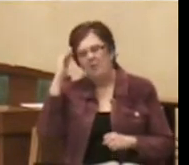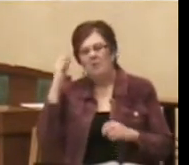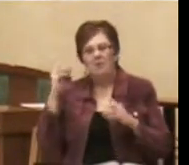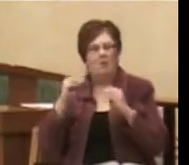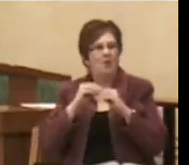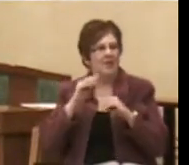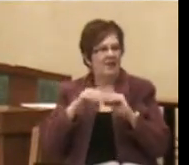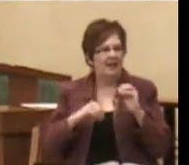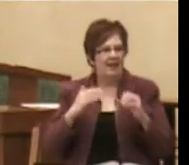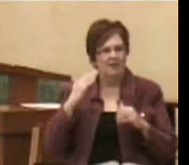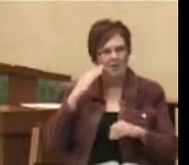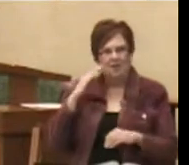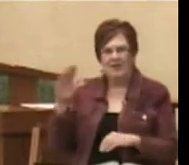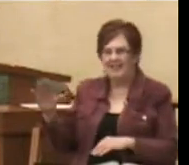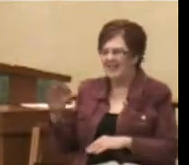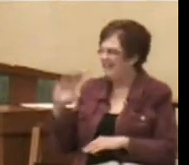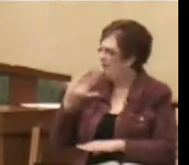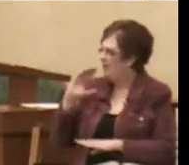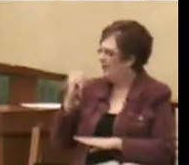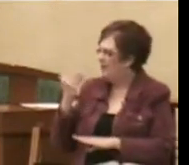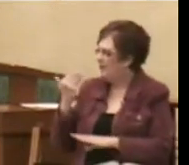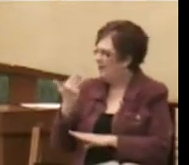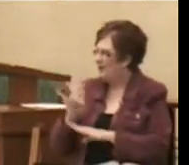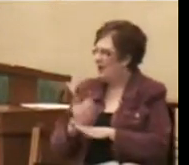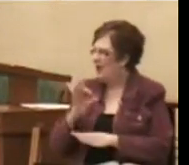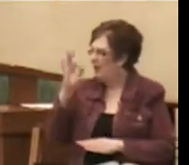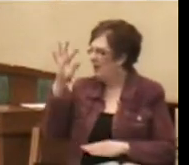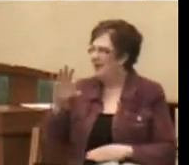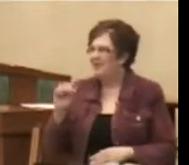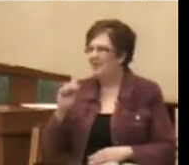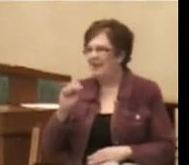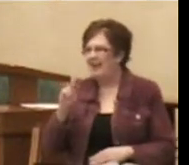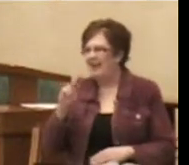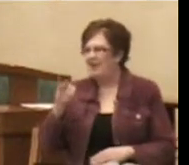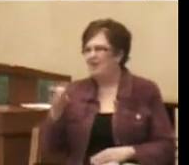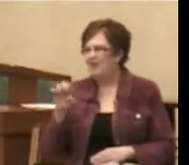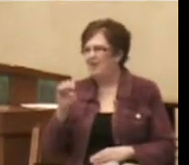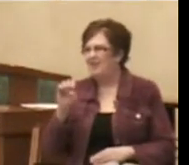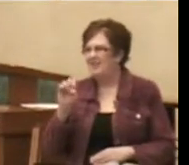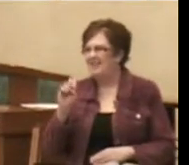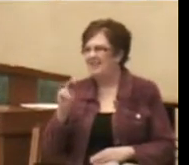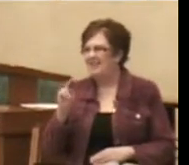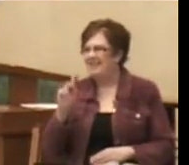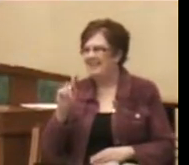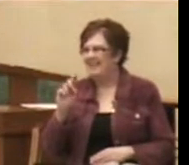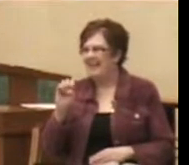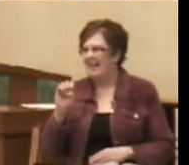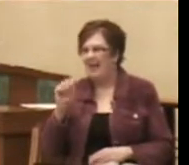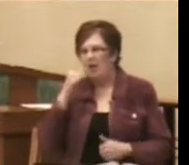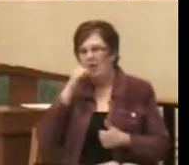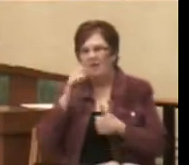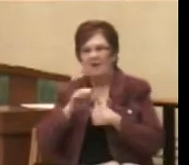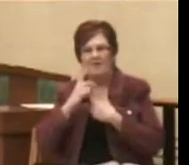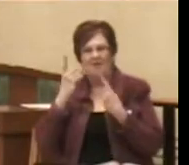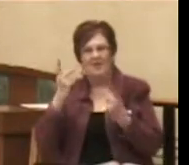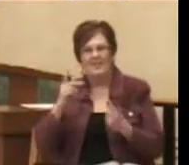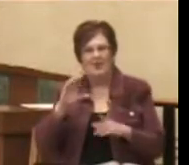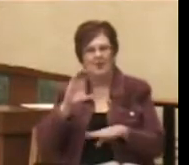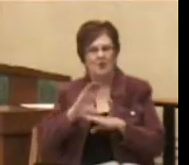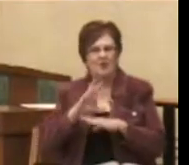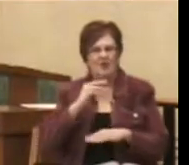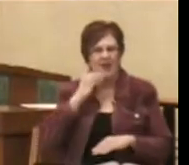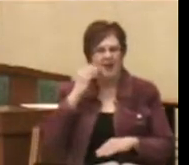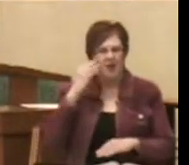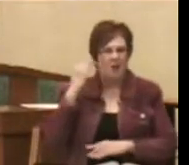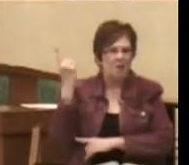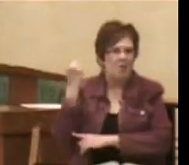than I have known his daughter, Pastor Anjanette. I recall visiting his church and his home